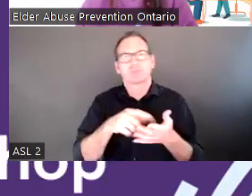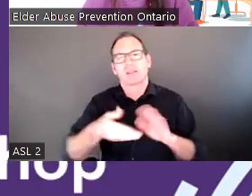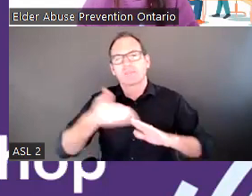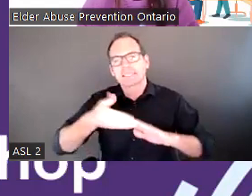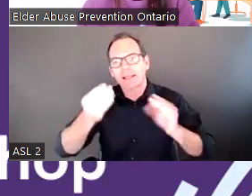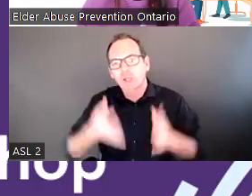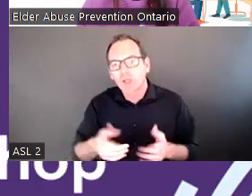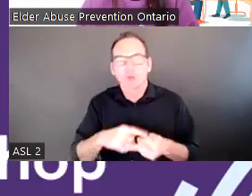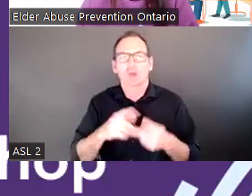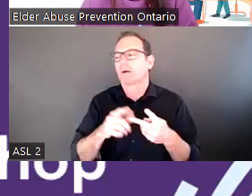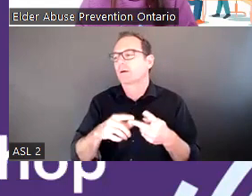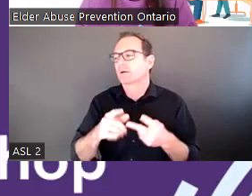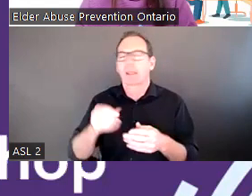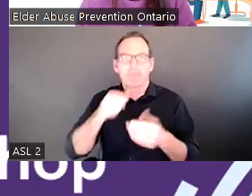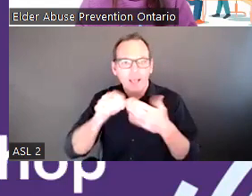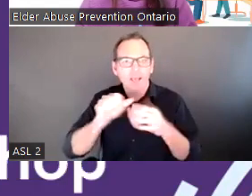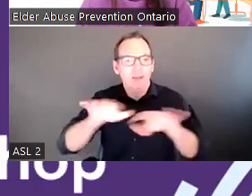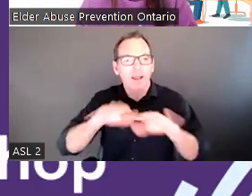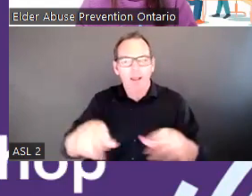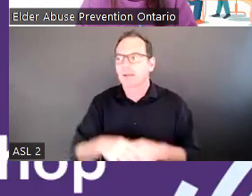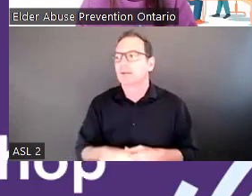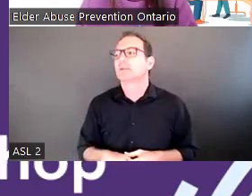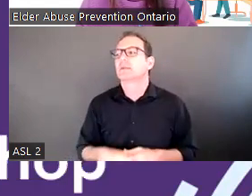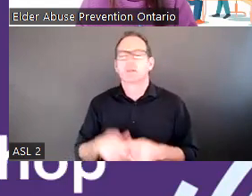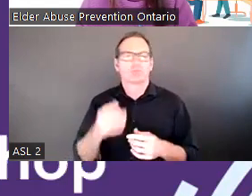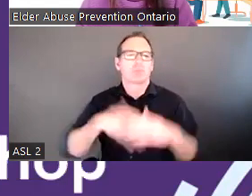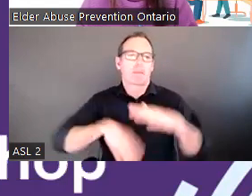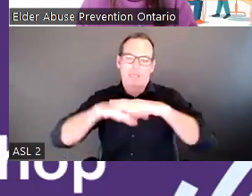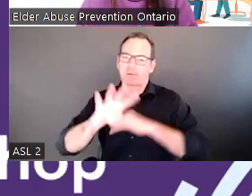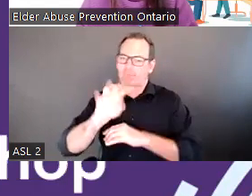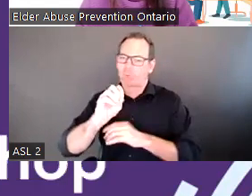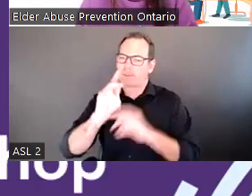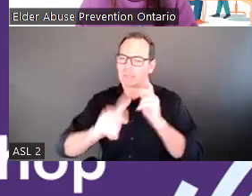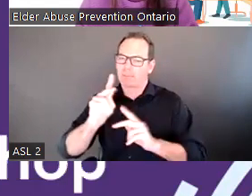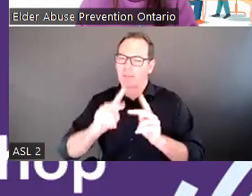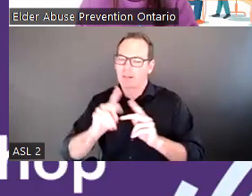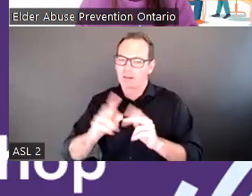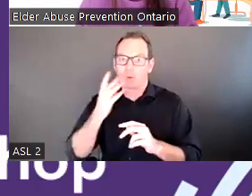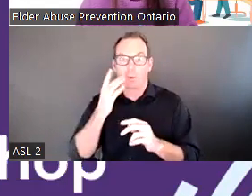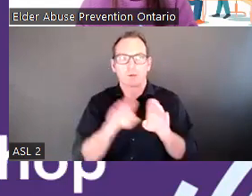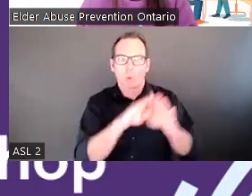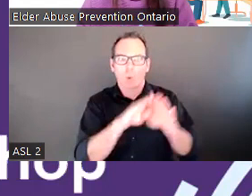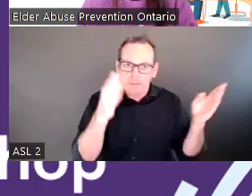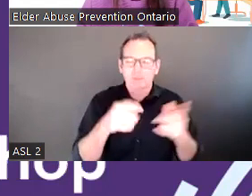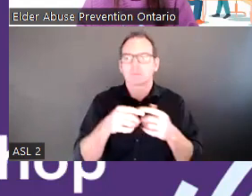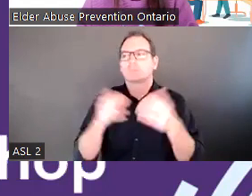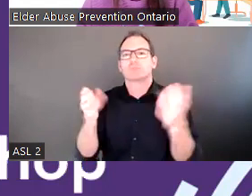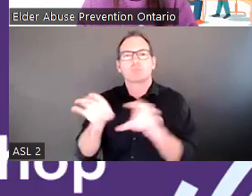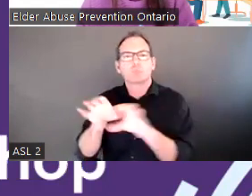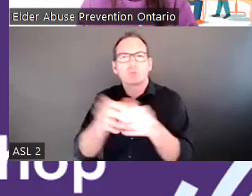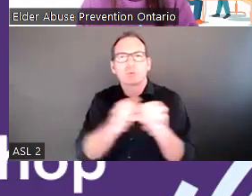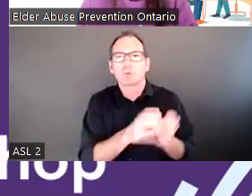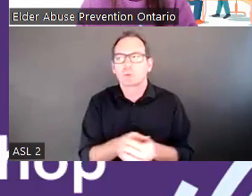it's $199. And we do limit attendance to 40 because it's an open workshop, breakout rooms, etc., that we do engage in